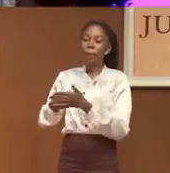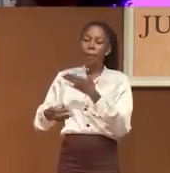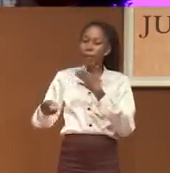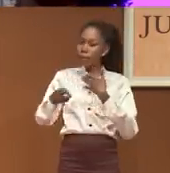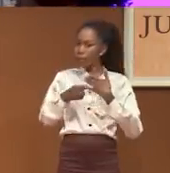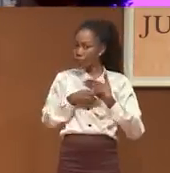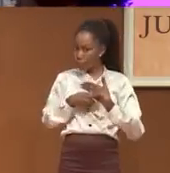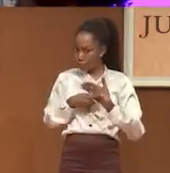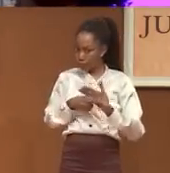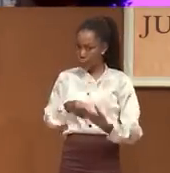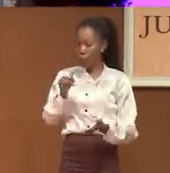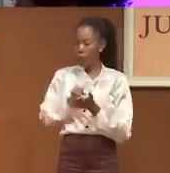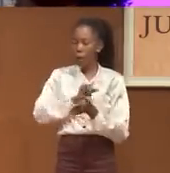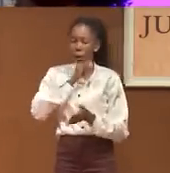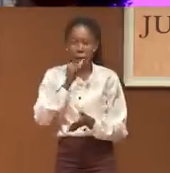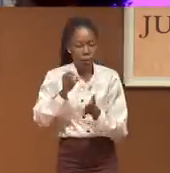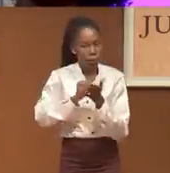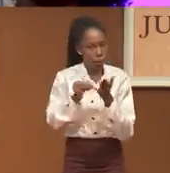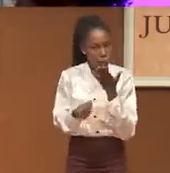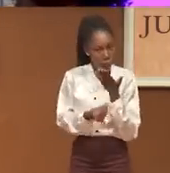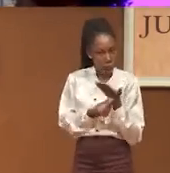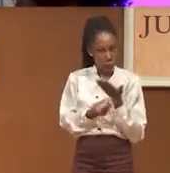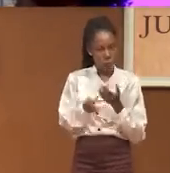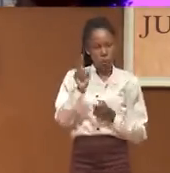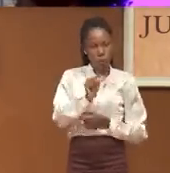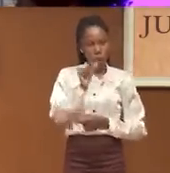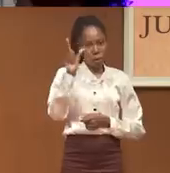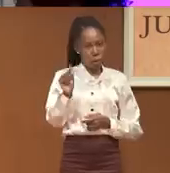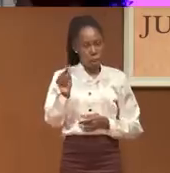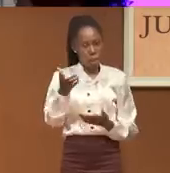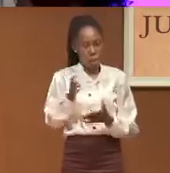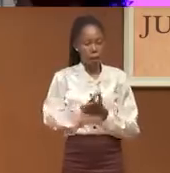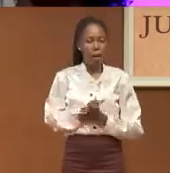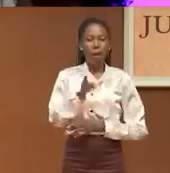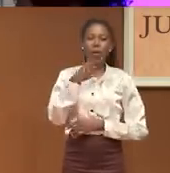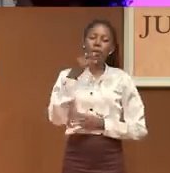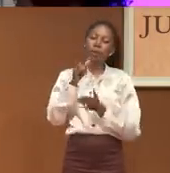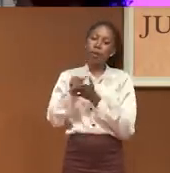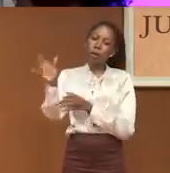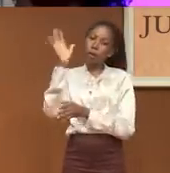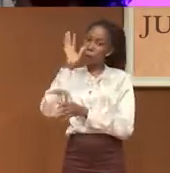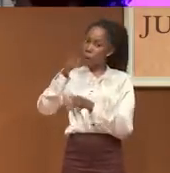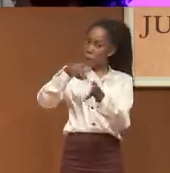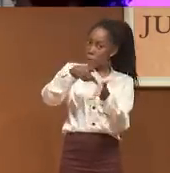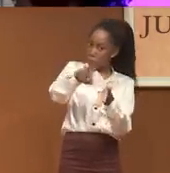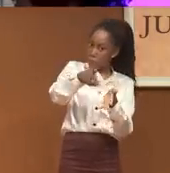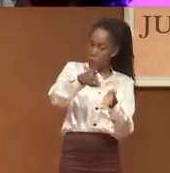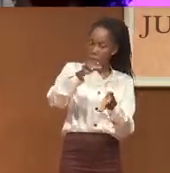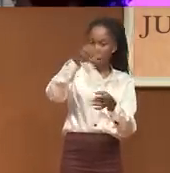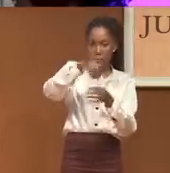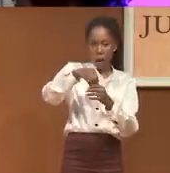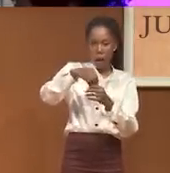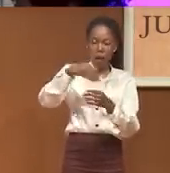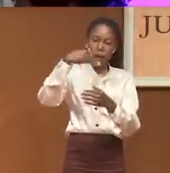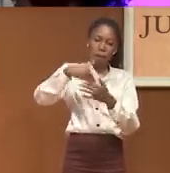that was October 2nd, 2020. He said he would pay me in March 2021.